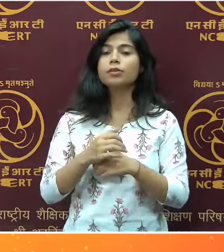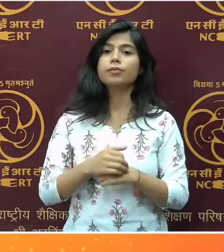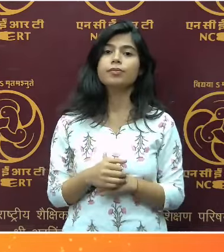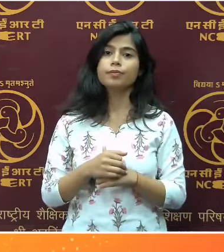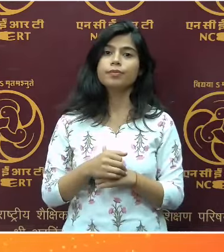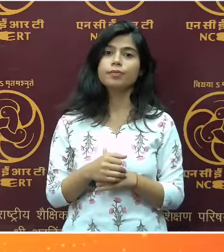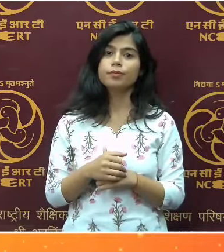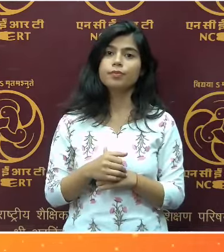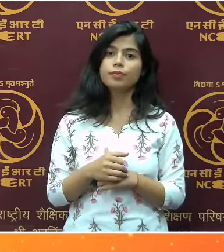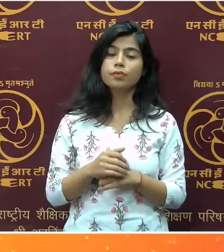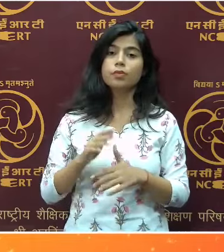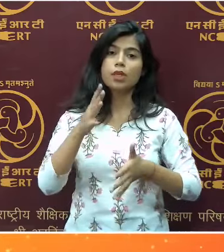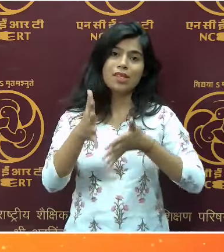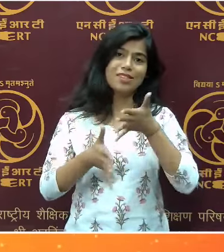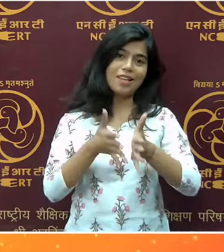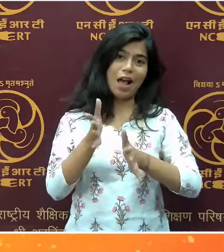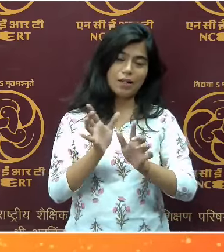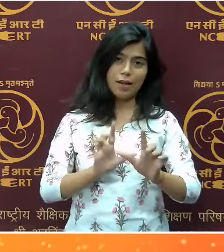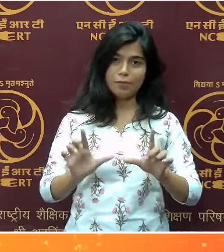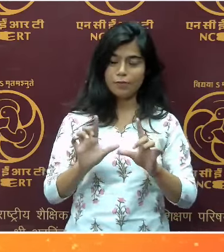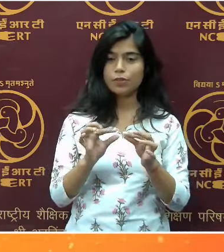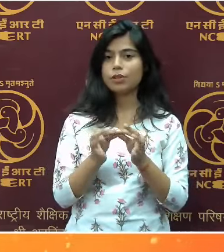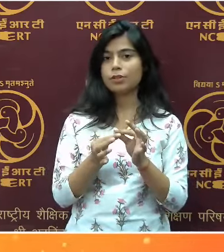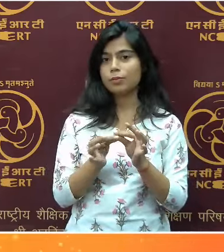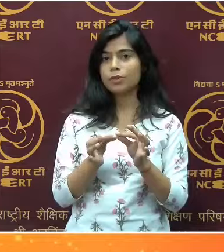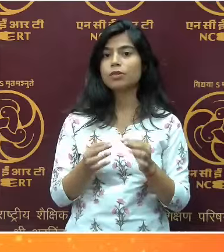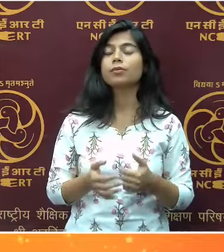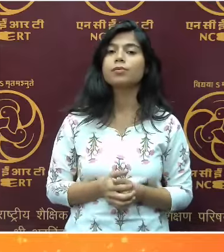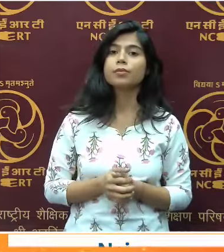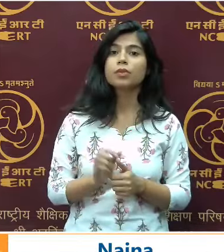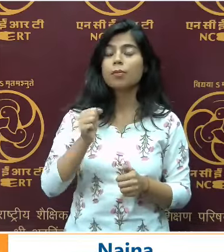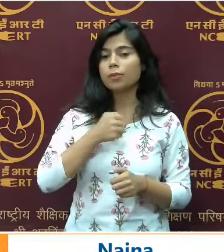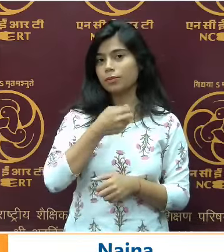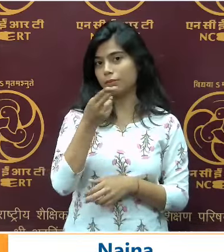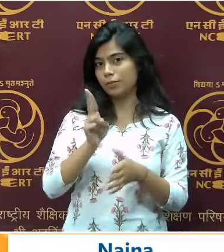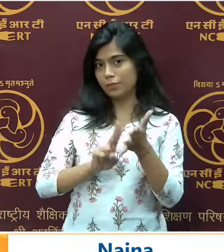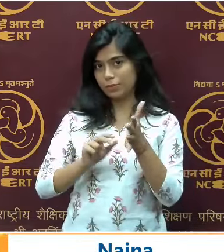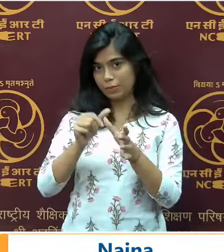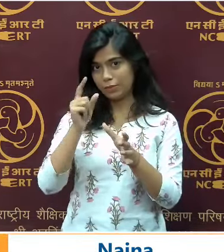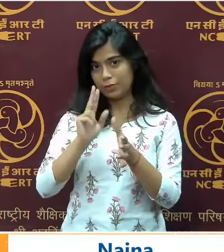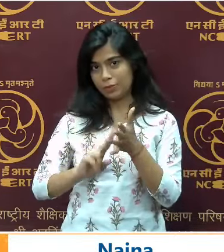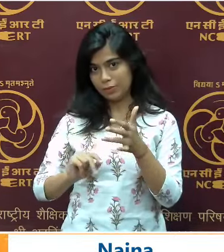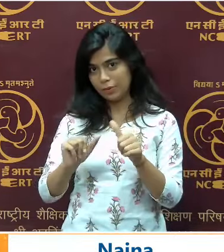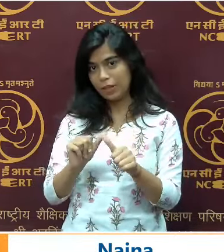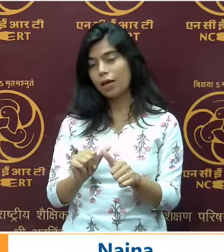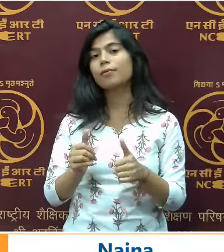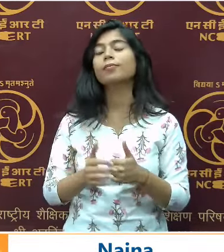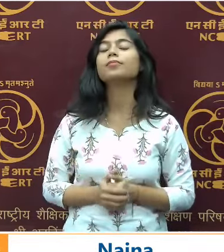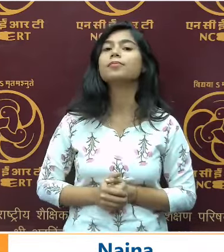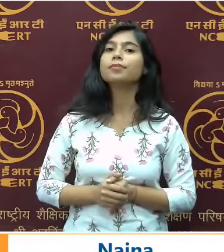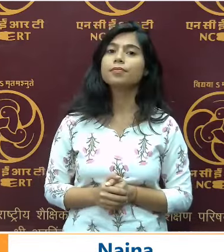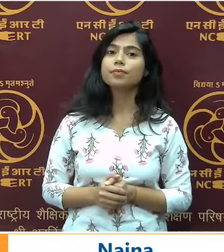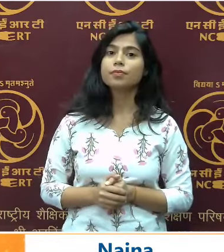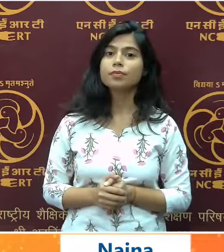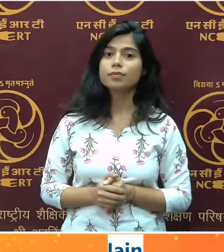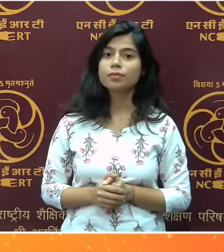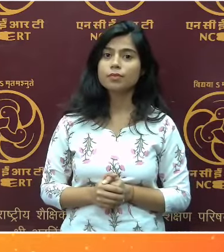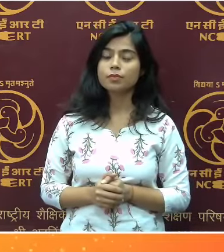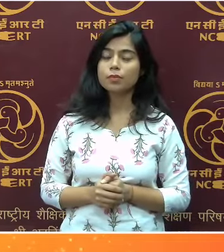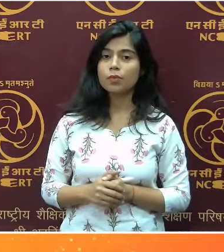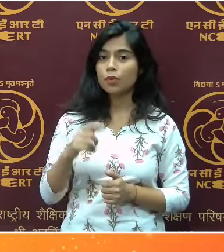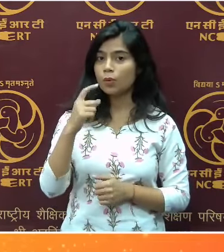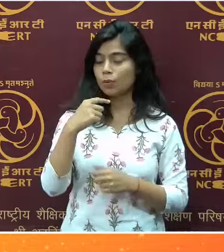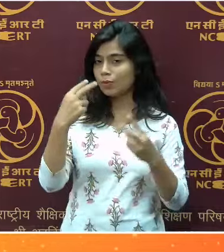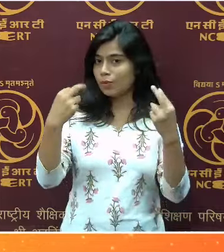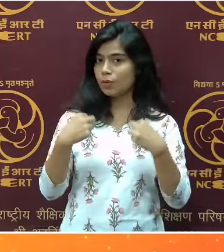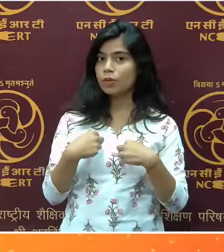accompanied by our sign language interpreter. Let's meet her. You are Miss Nena. Nena, very warm welcome. And dear students,